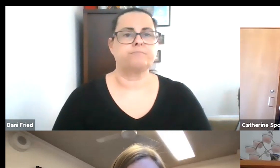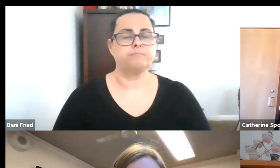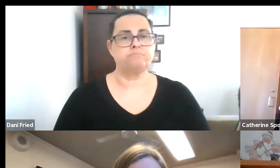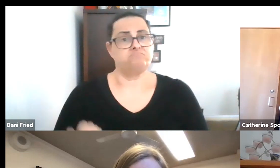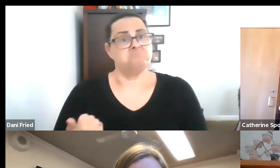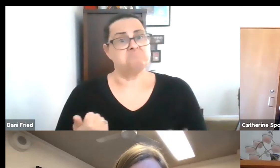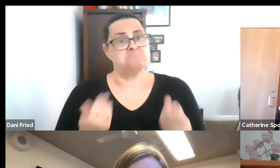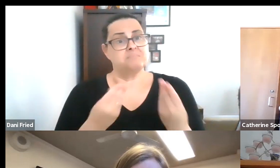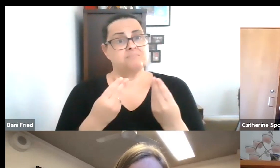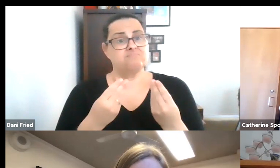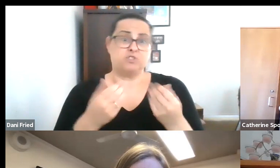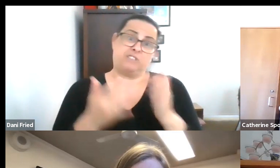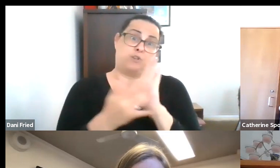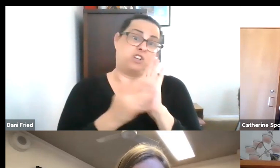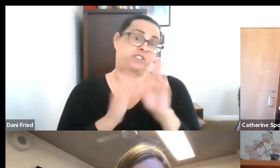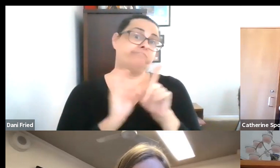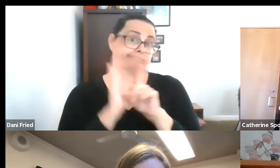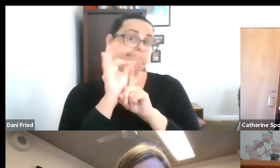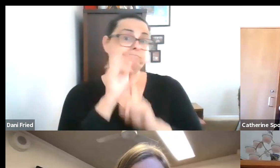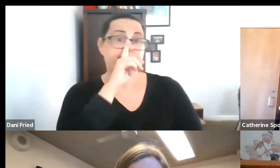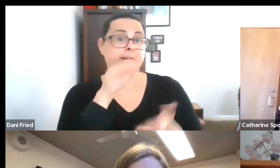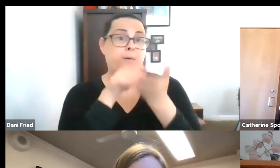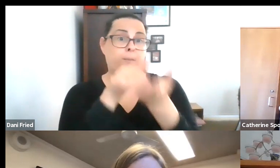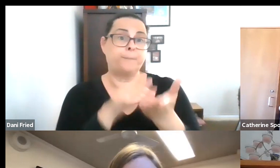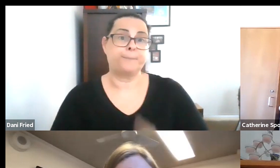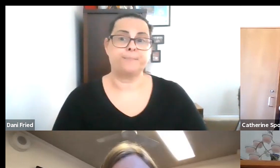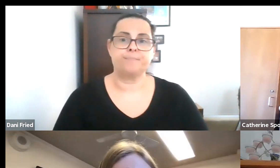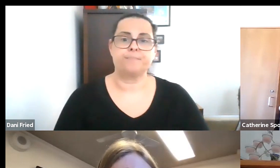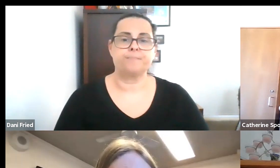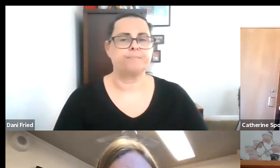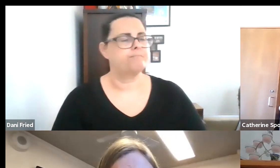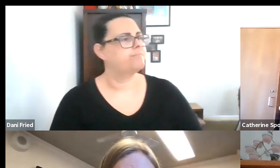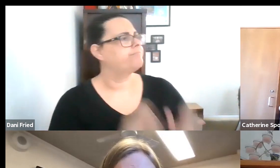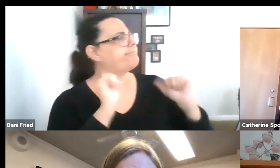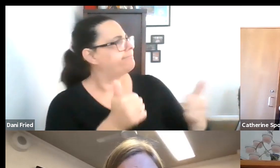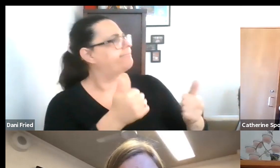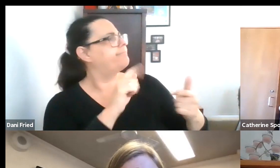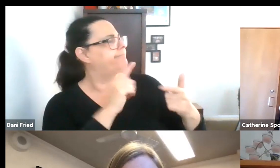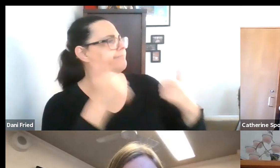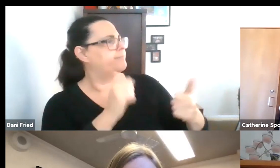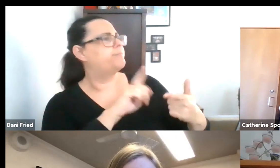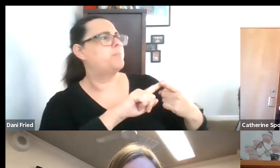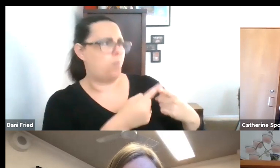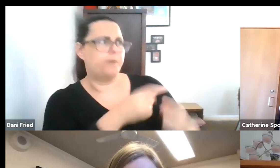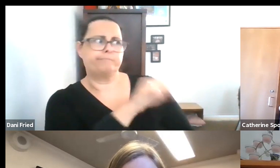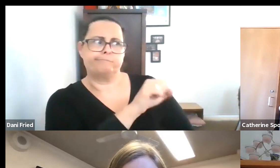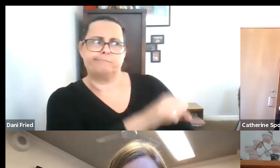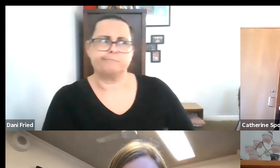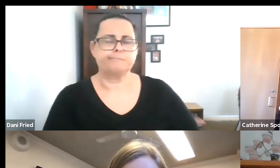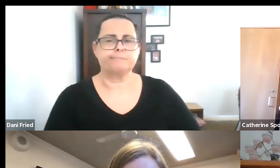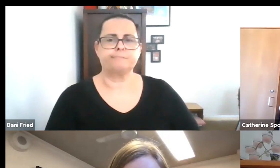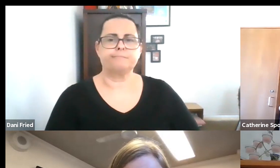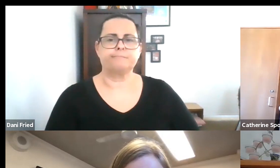some, use of technology that can help. I think that's an excellent point what you made, Catherine, and it is